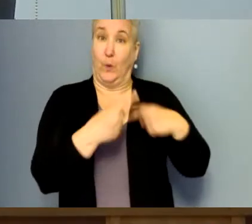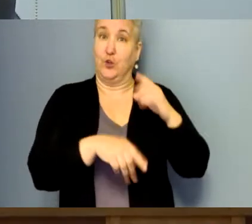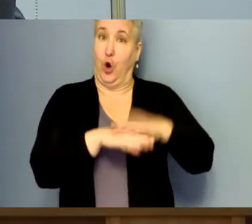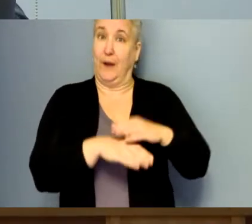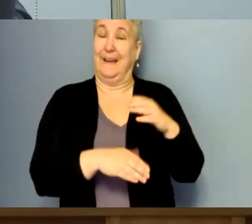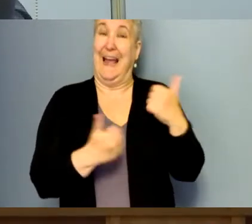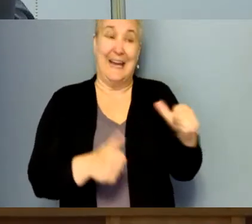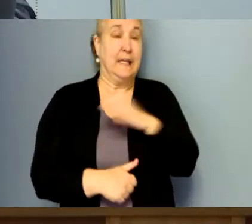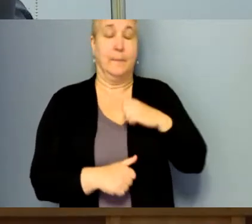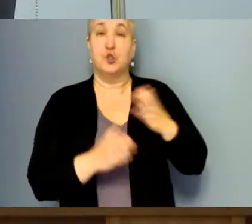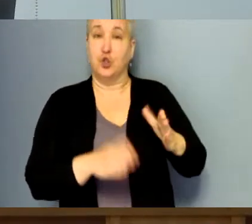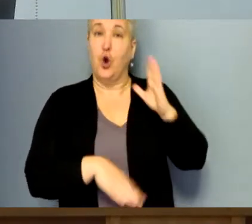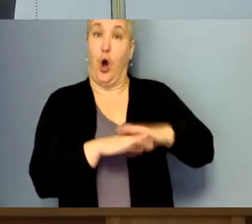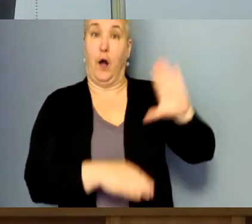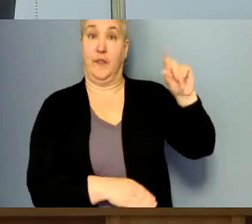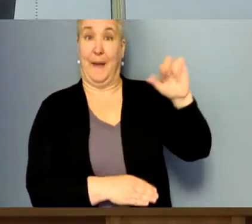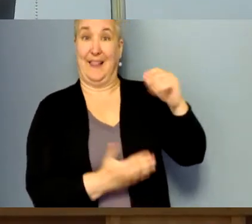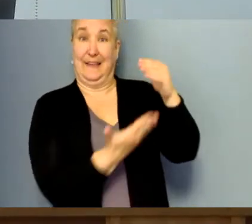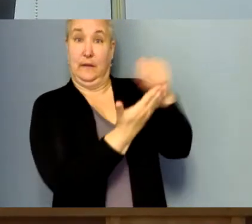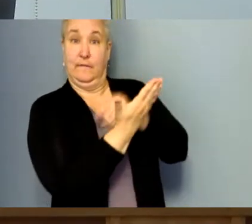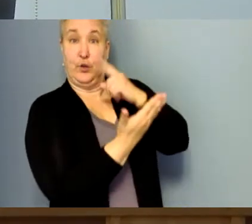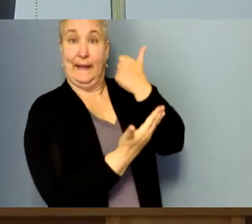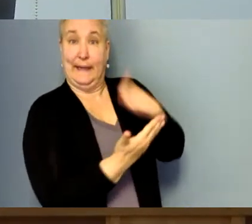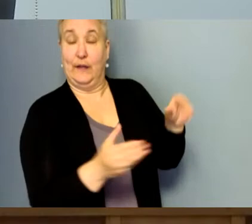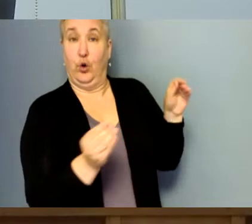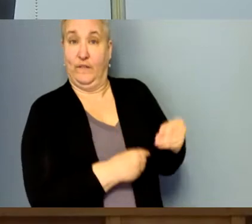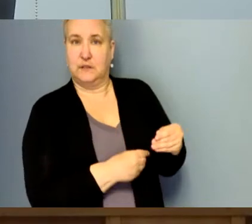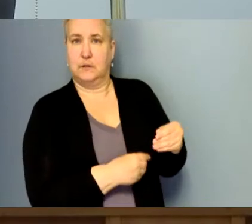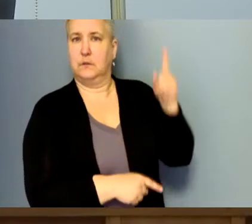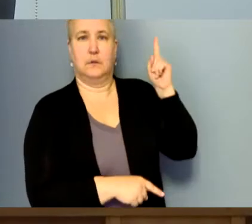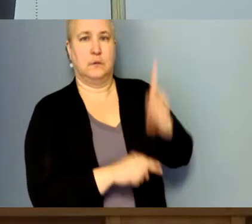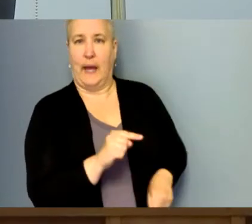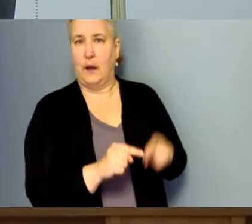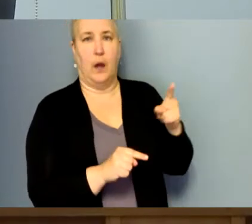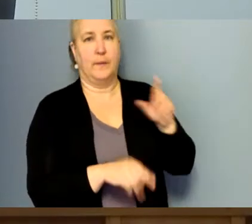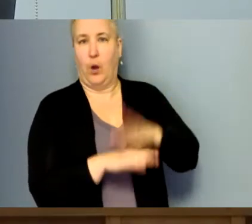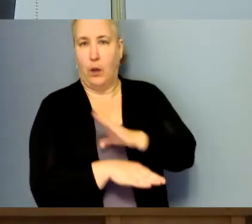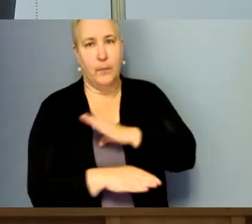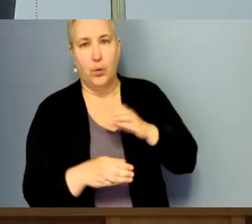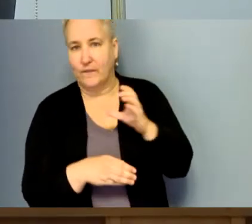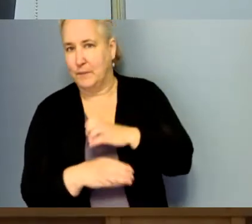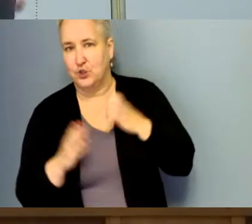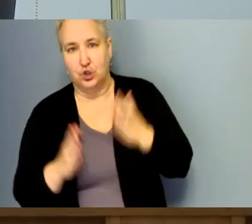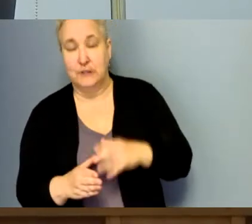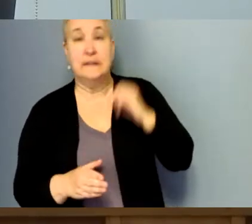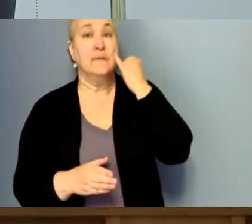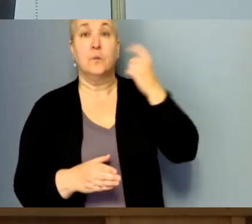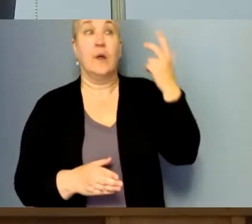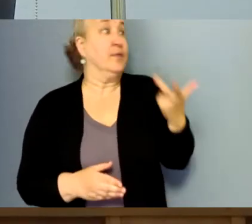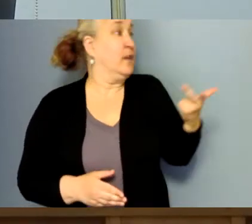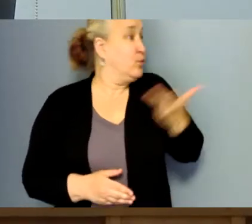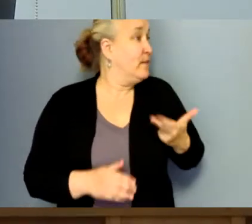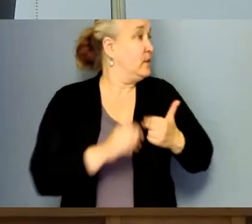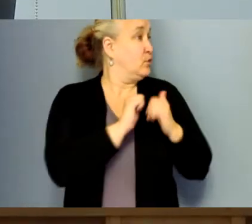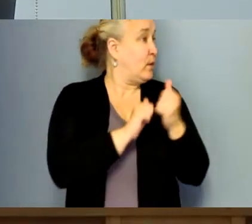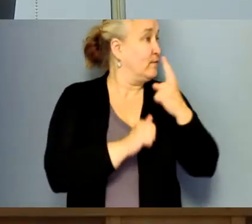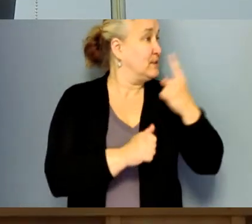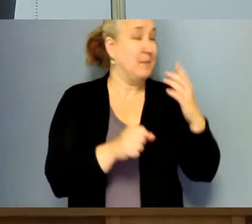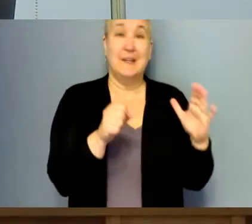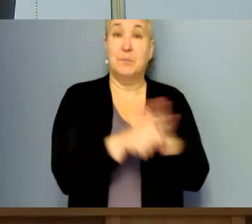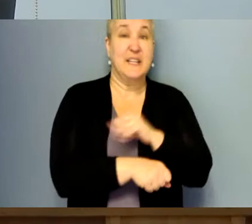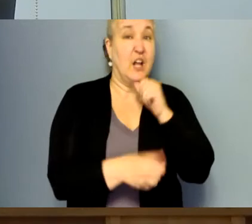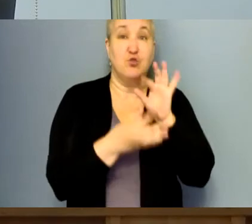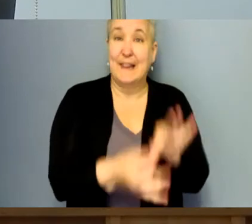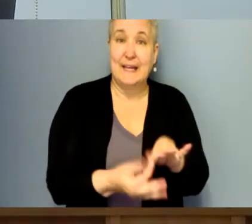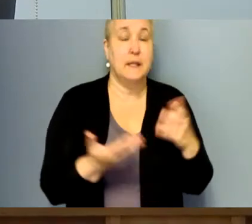commissioner who's on a ballot for any office cannot be on the Board of Commissioners. So even if one of the three of us were running for something completely